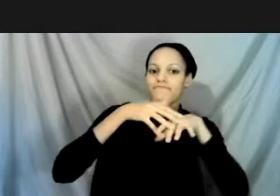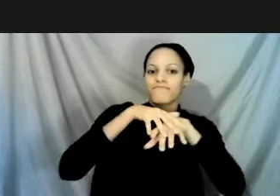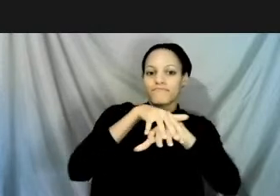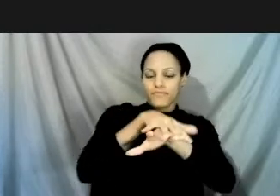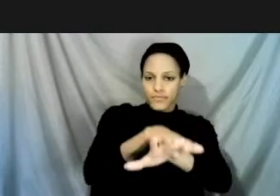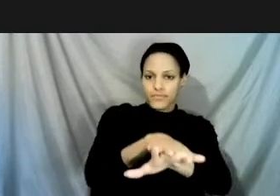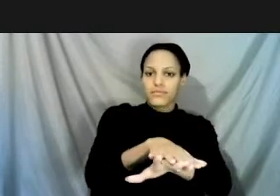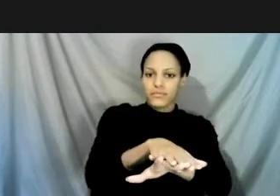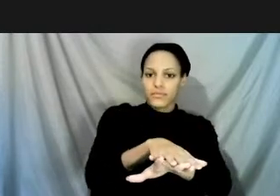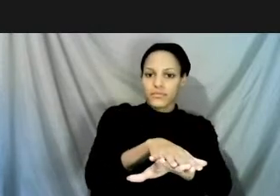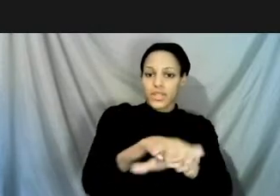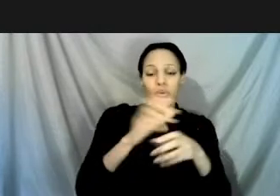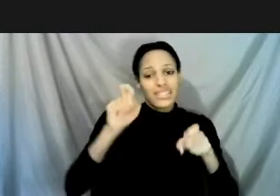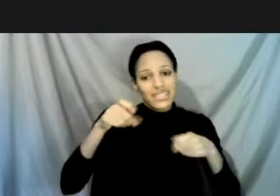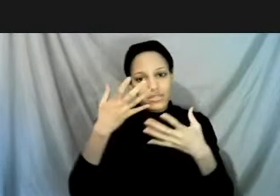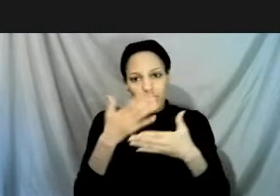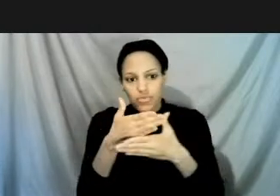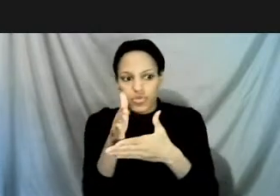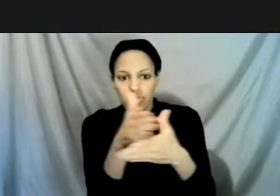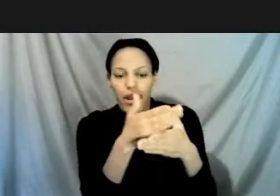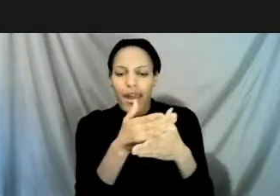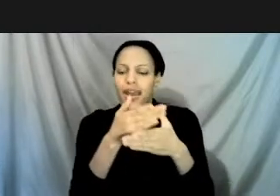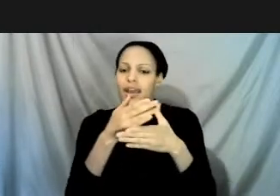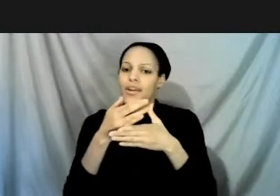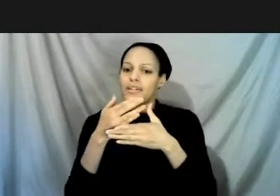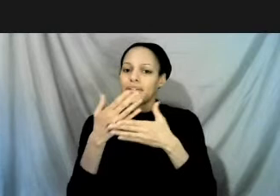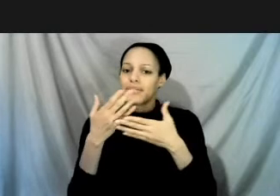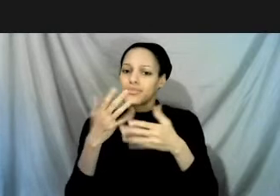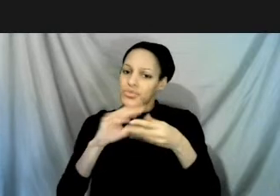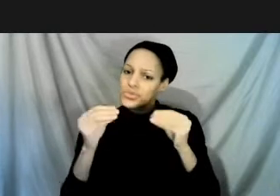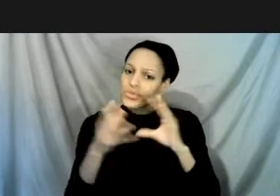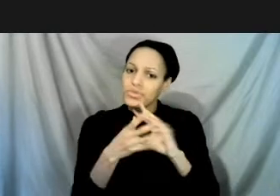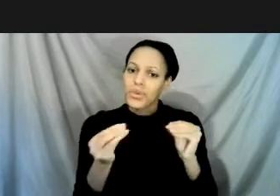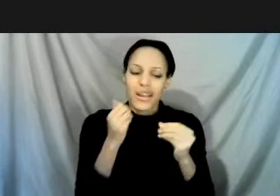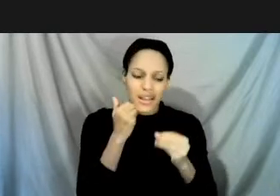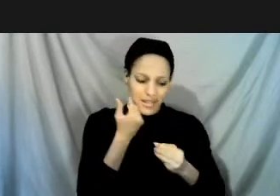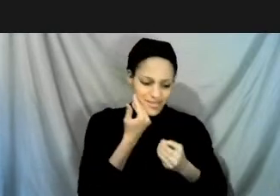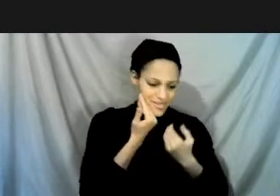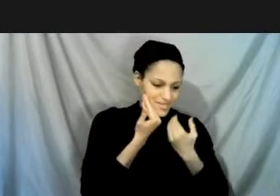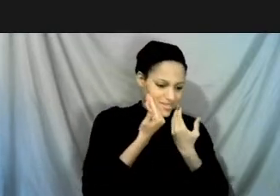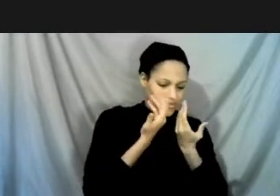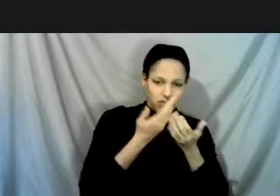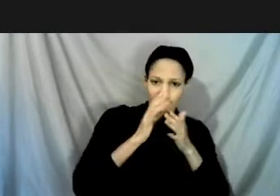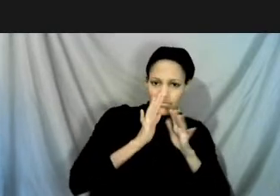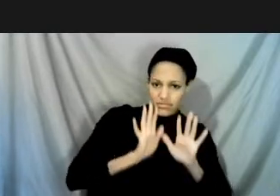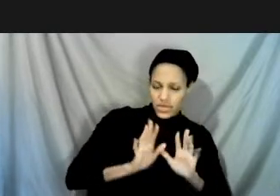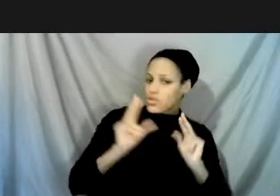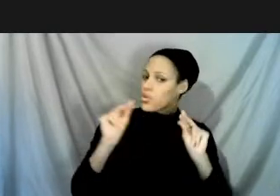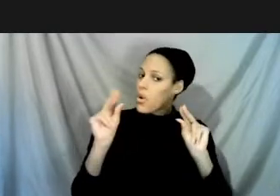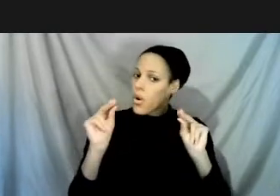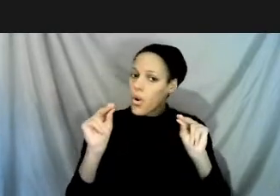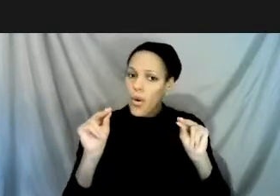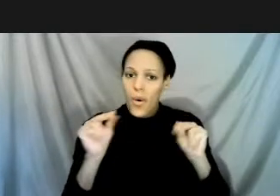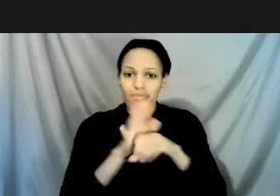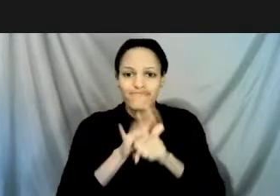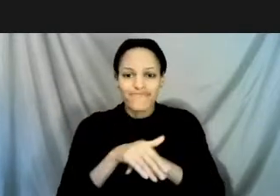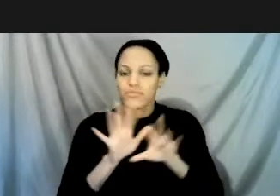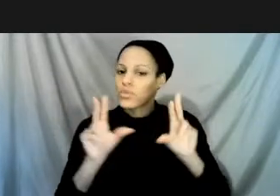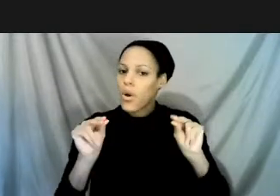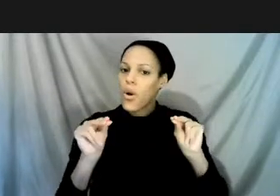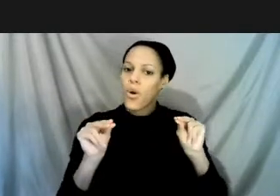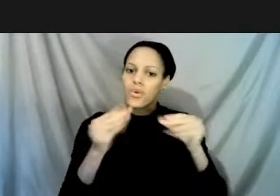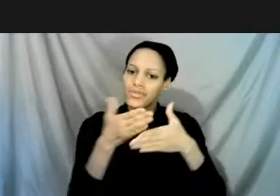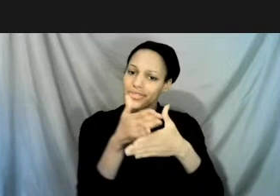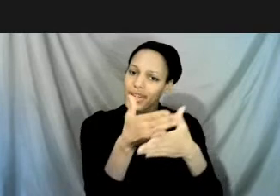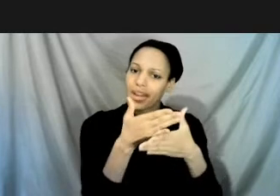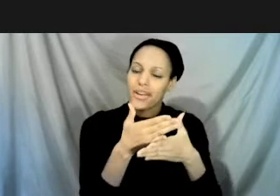be embarrassed by it or not be ashamed of it. I think I know my grandfather was as a